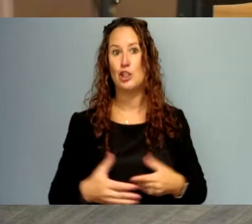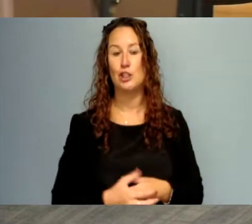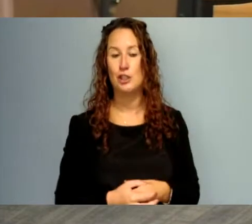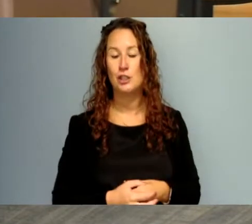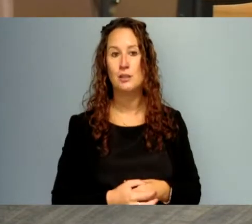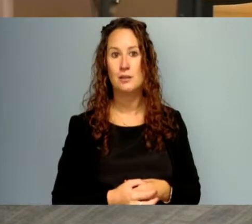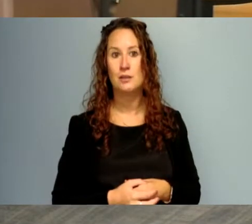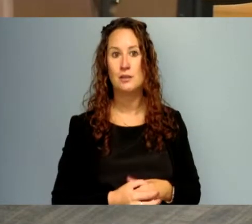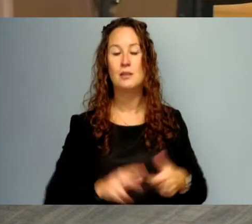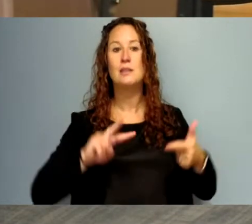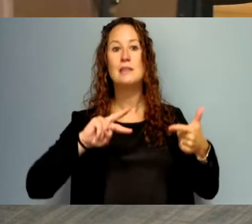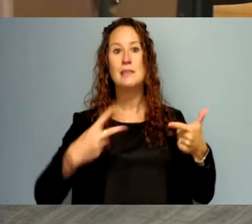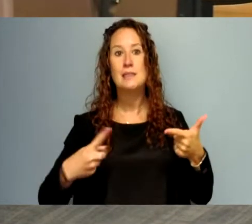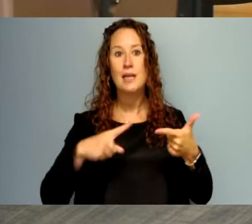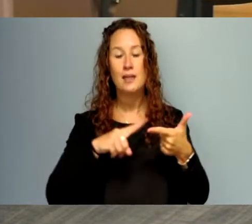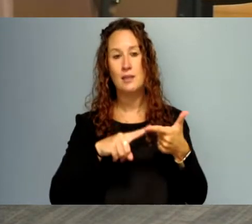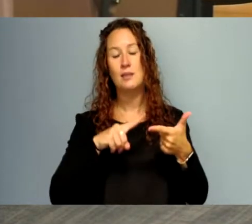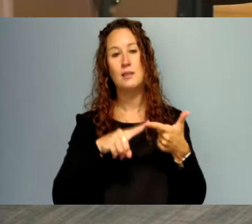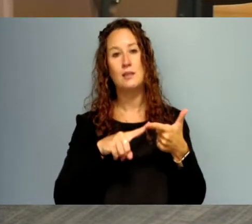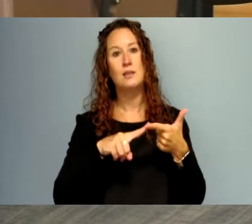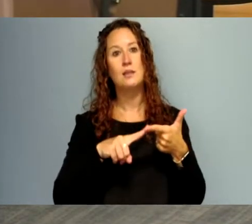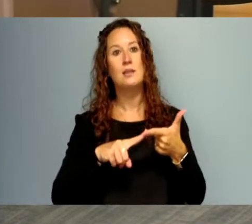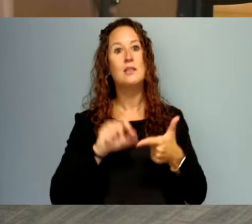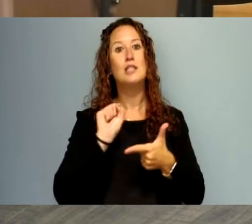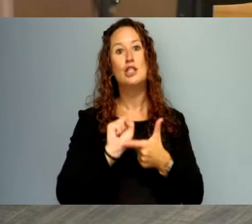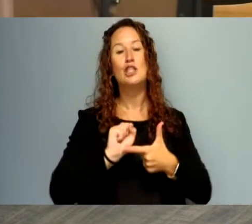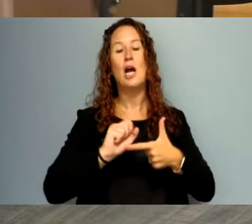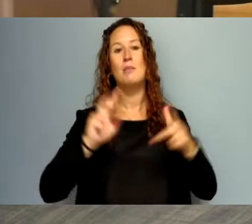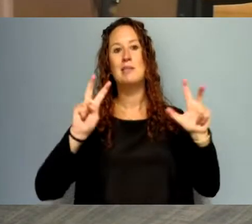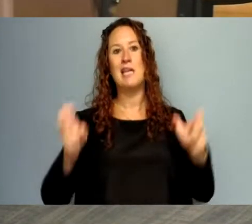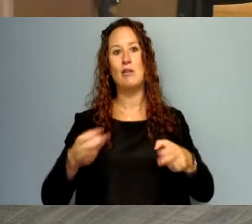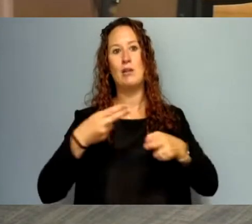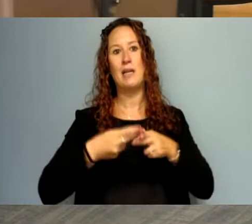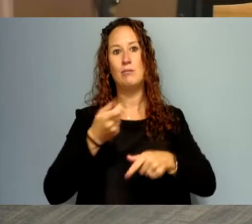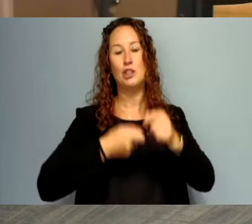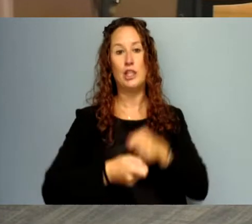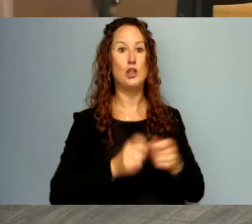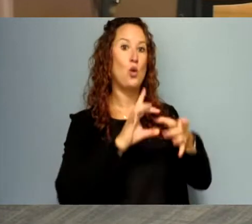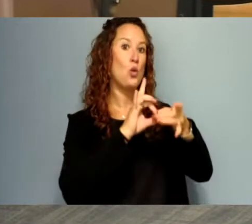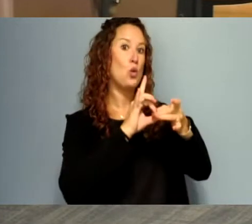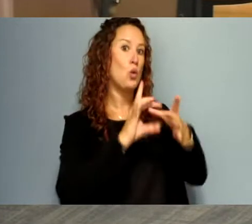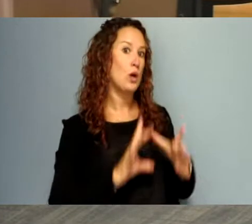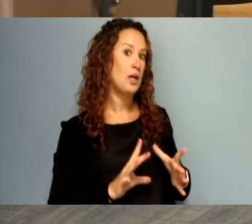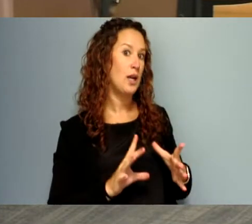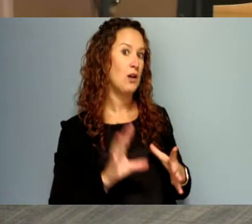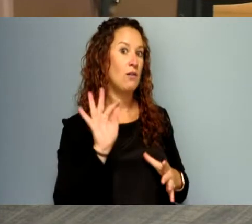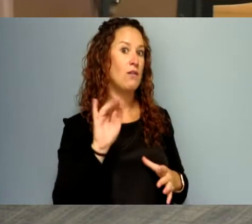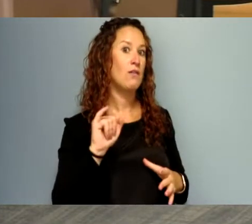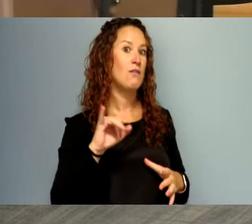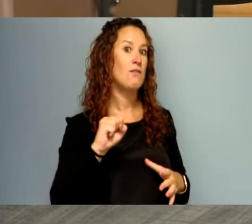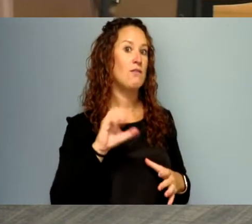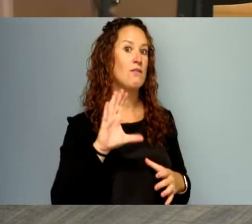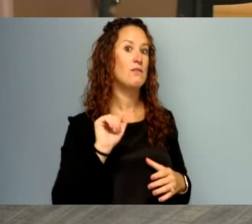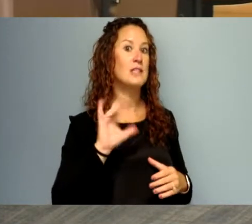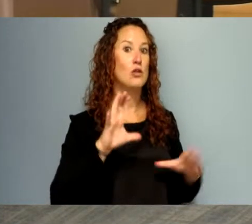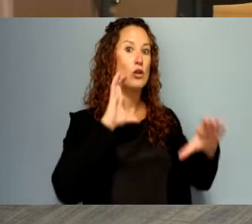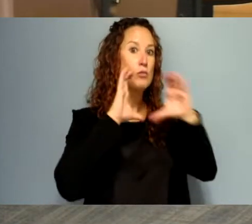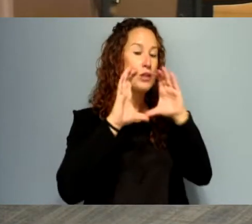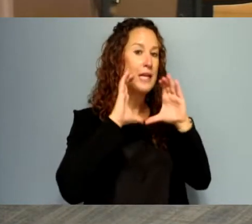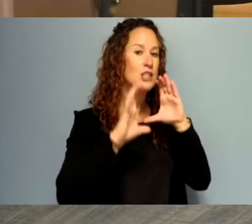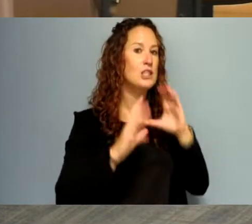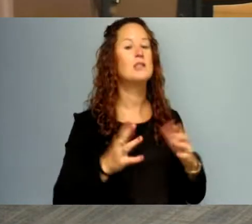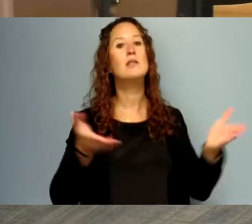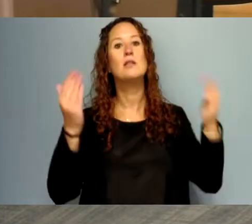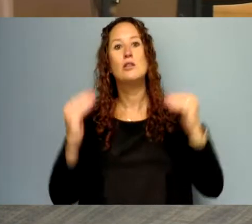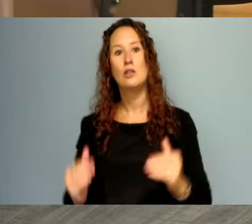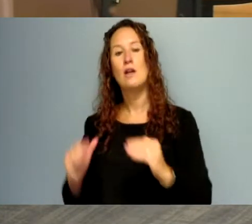And the second agenda item is a job title name change from coordinator, fiscal, and communications to simply fiscal